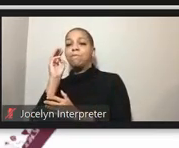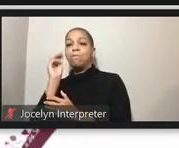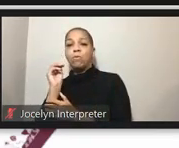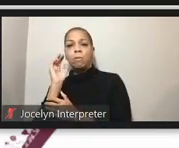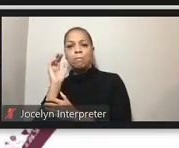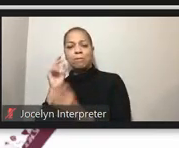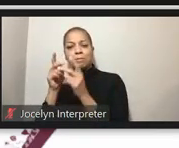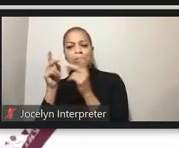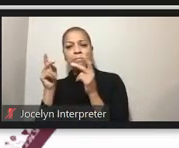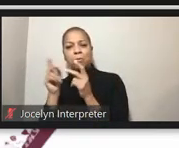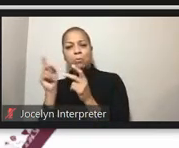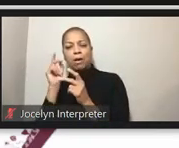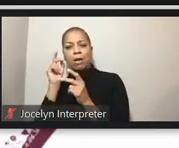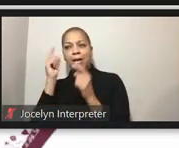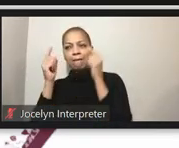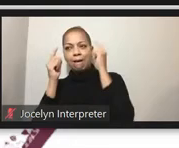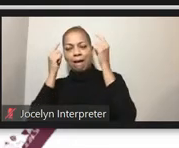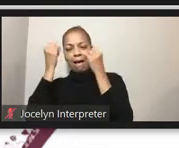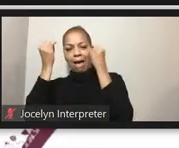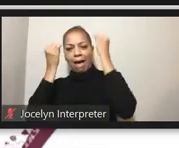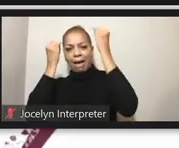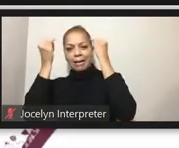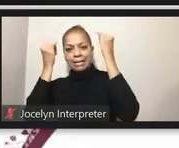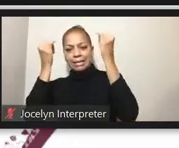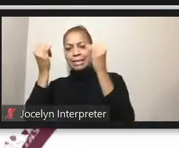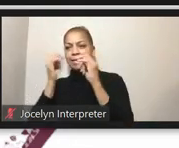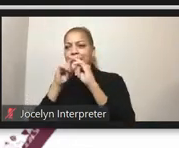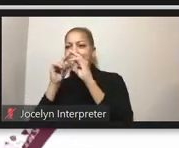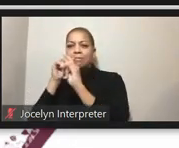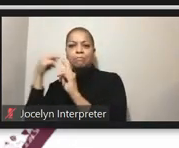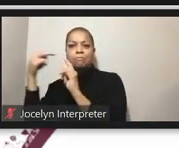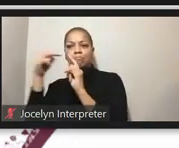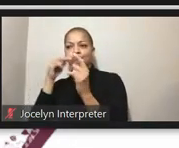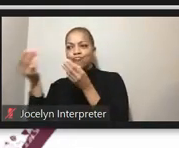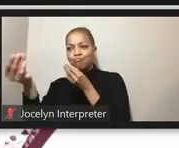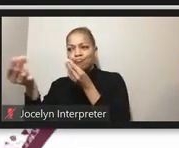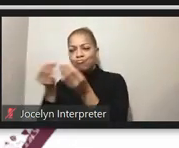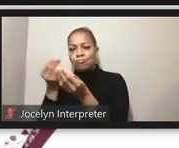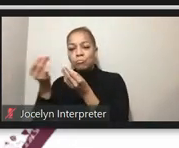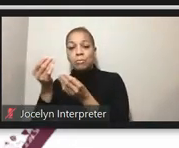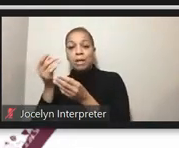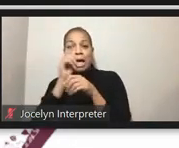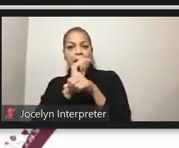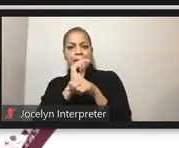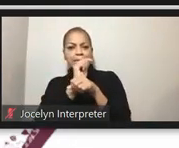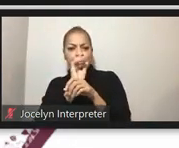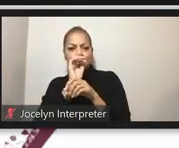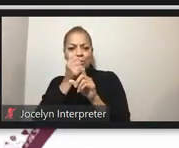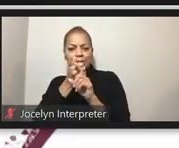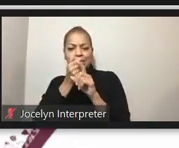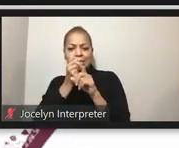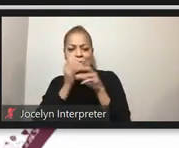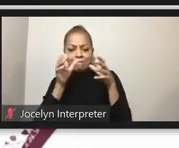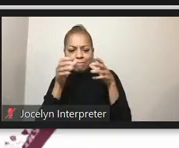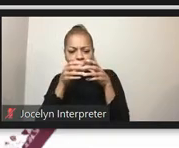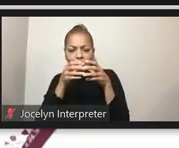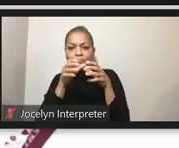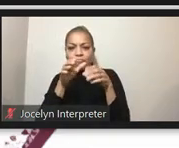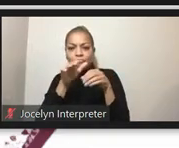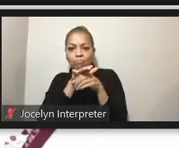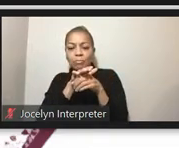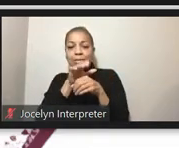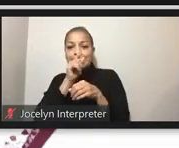medium where ideas and views on a particular issue can be exchanged. A temple is a container devoted to worship and